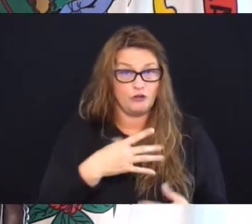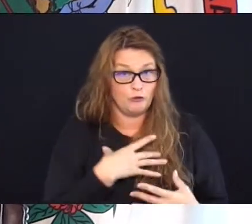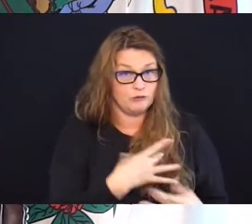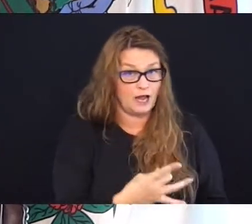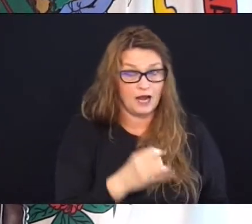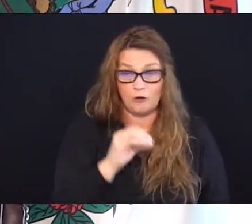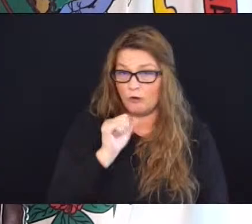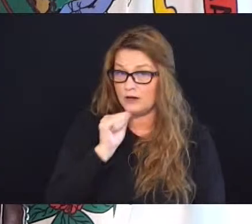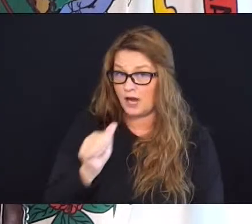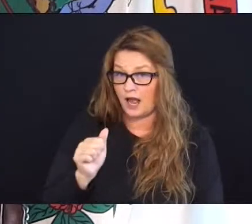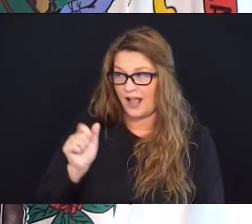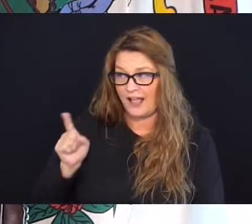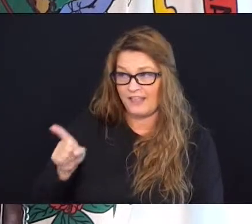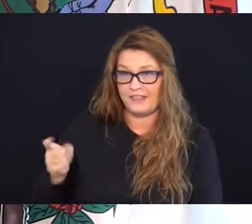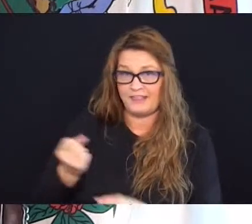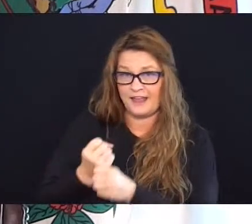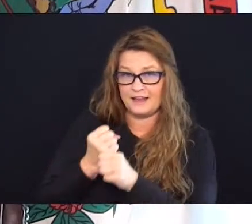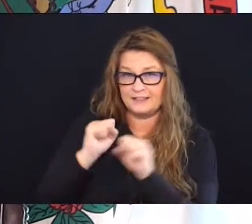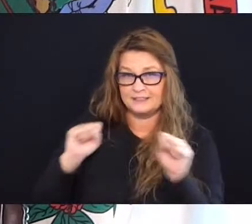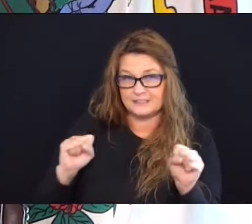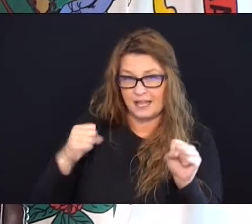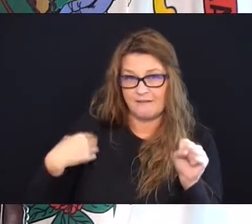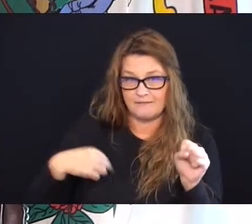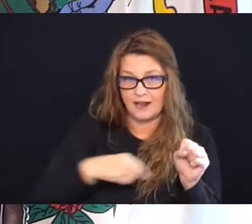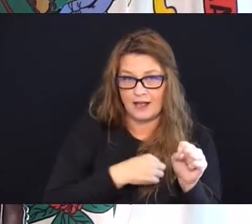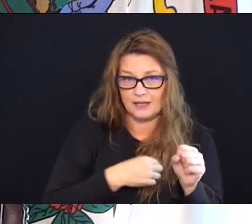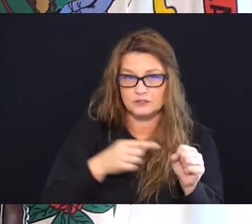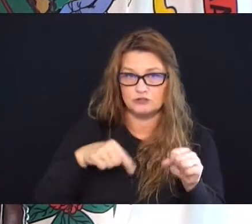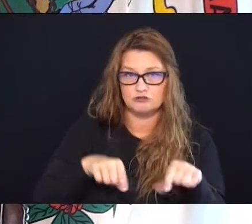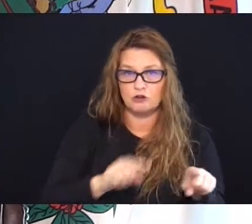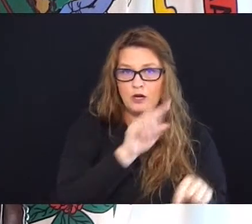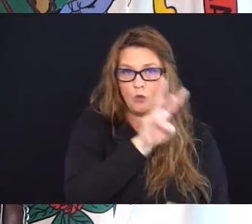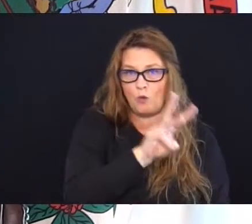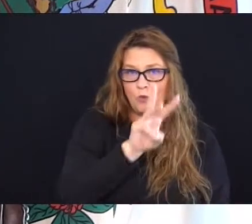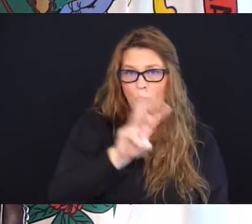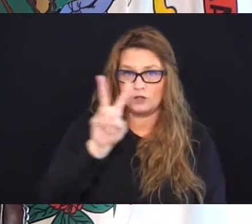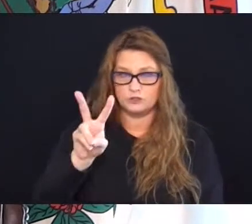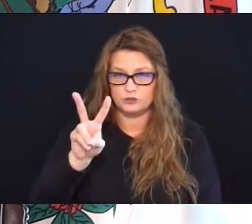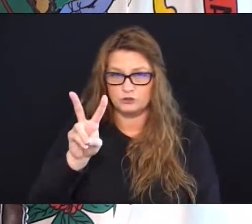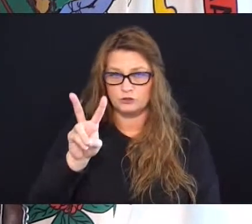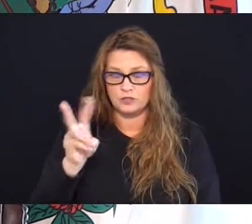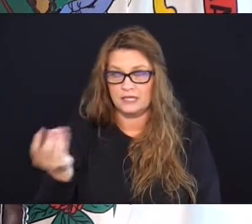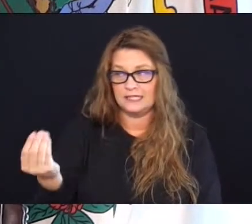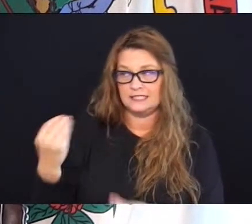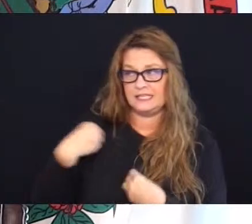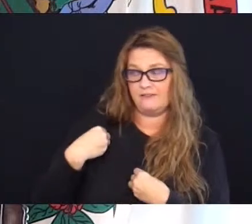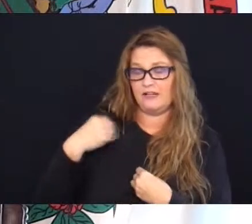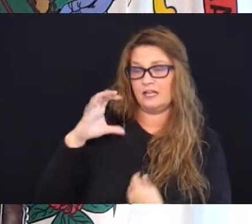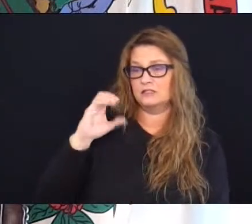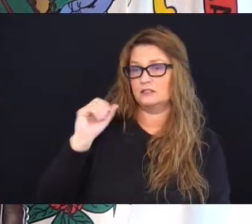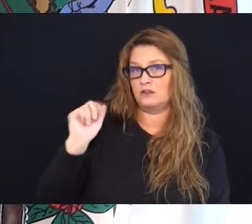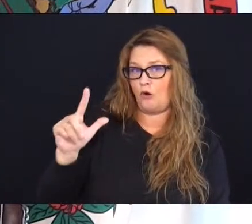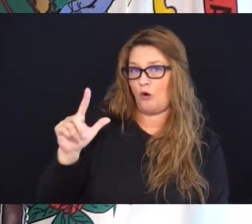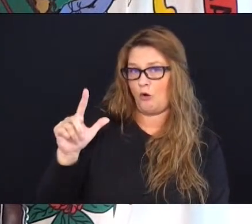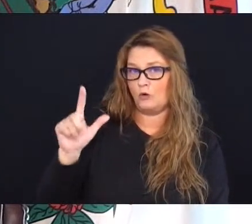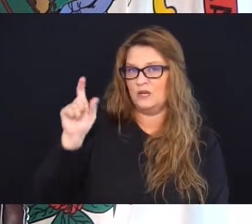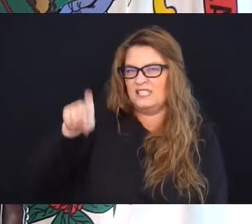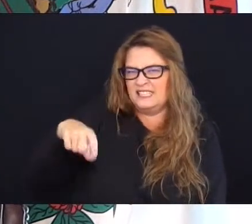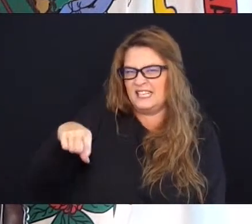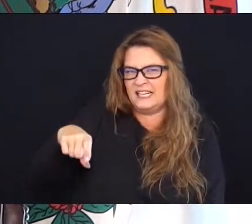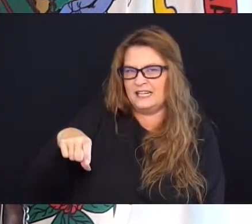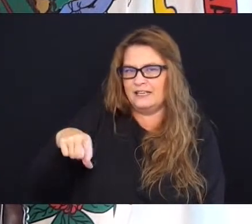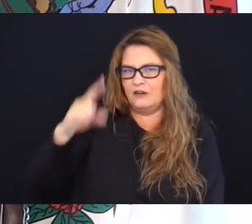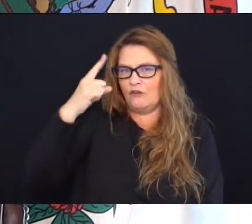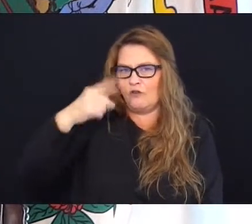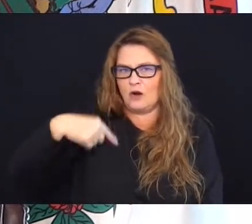they saved us in our World War II and everything by giving us the coal that was mandatory for us to